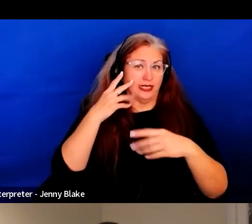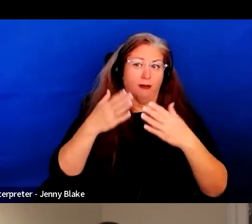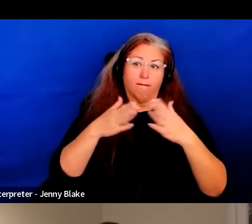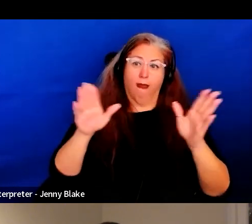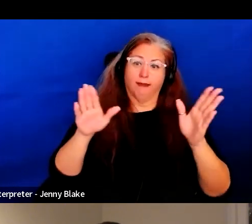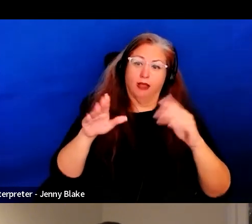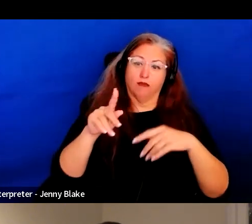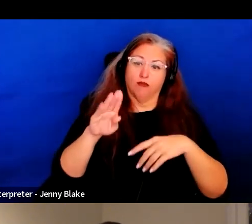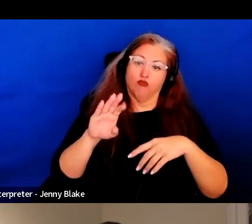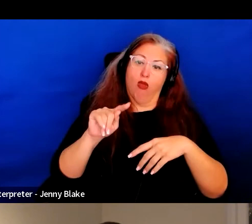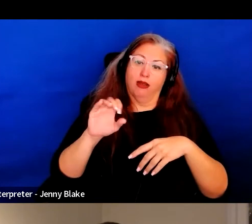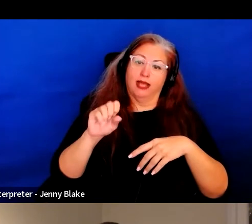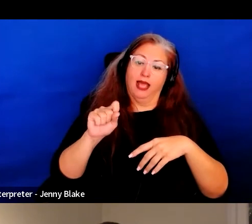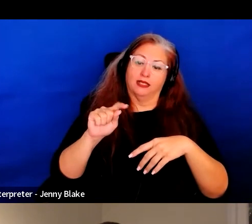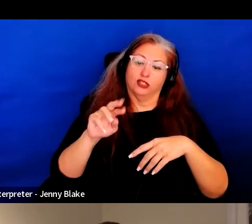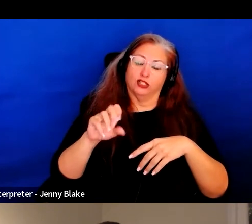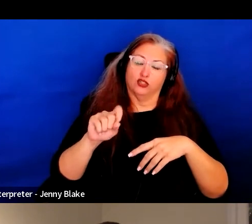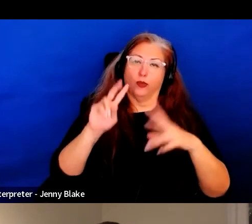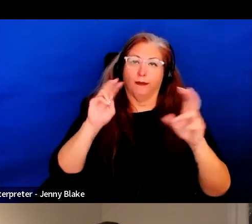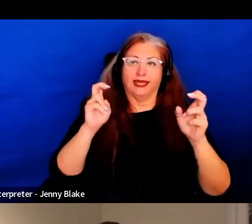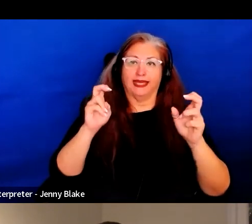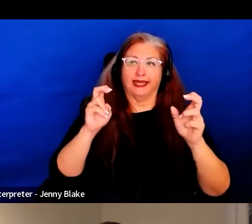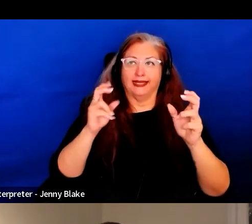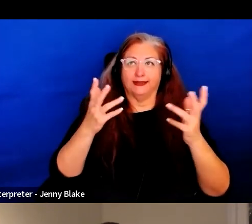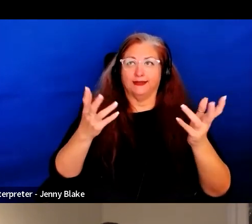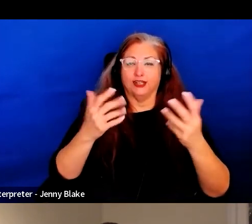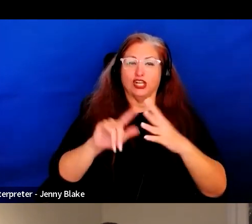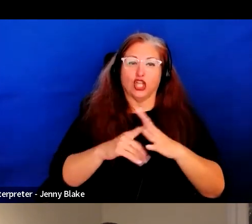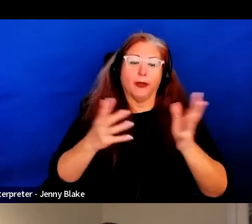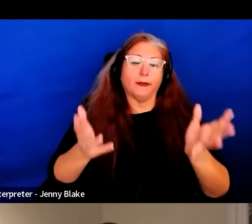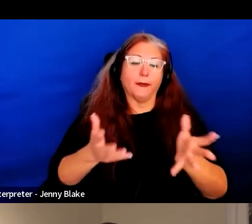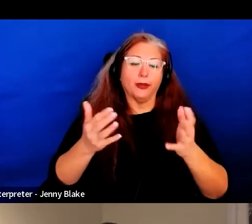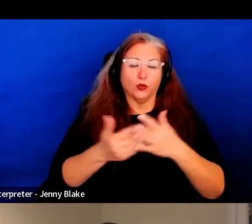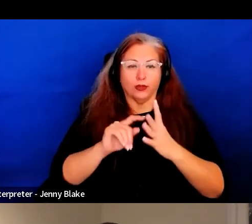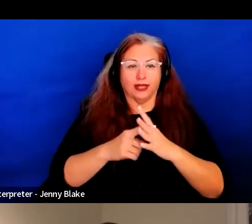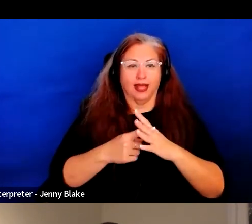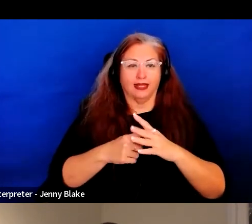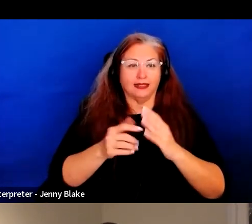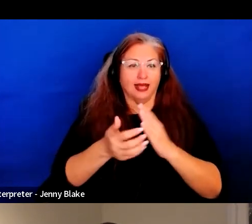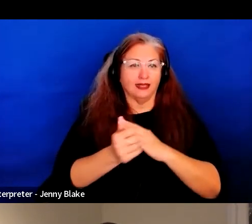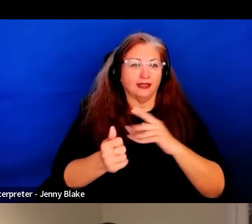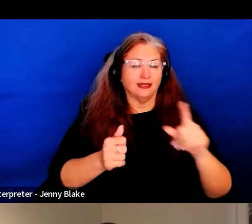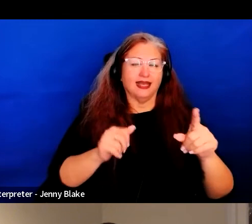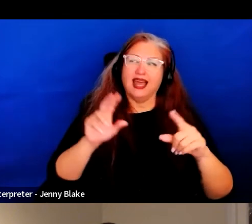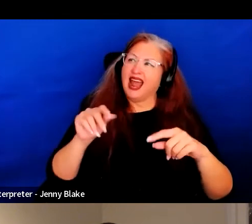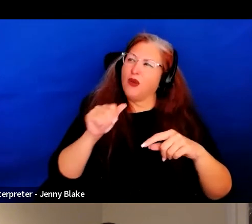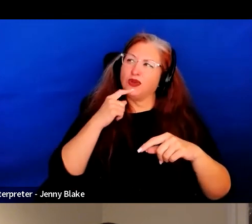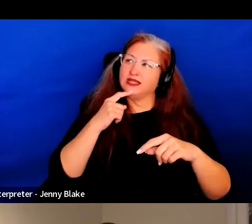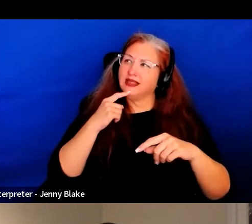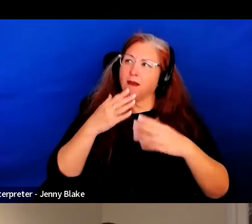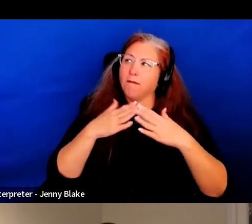being incubators of new talent? I don't know if it's public broadcasters per se,